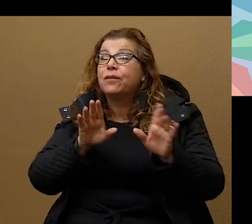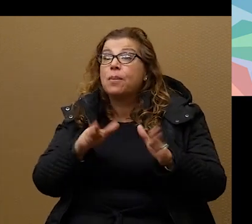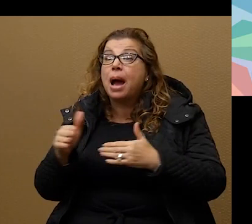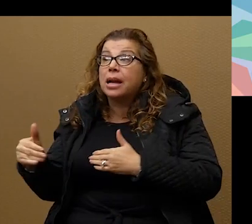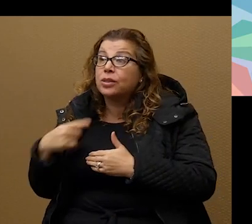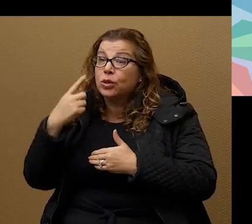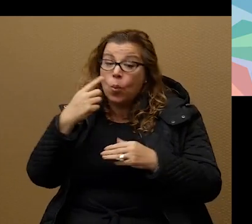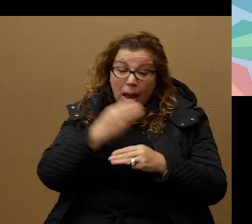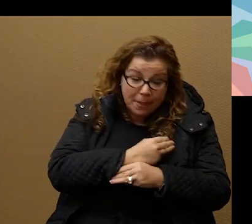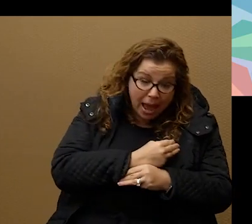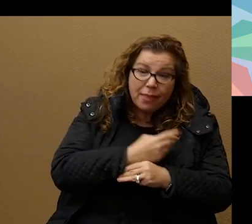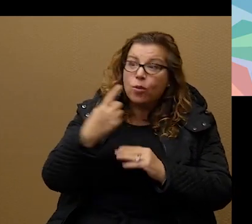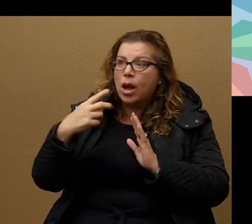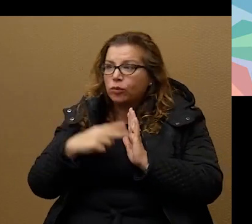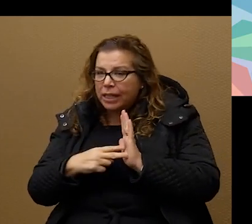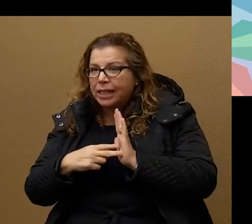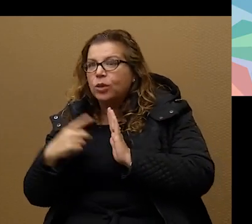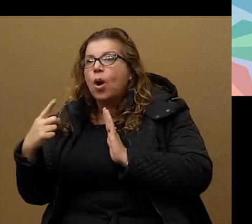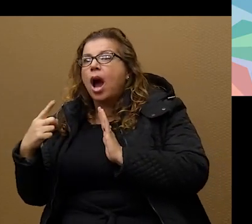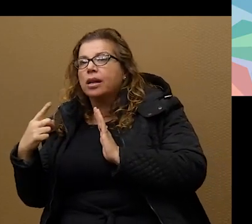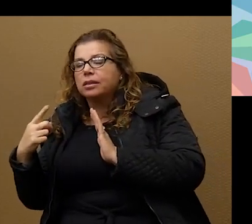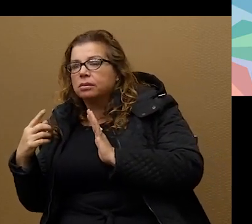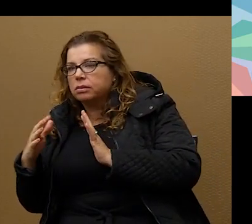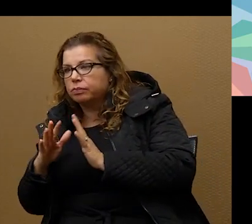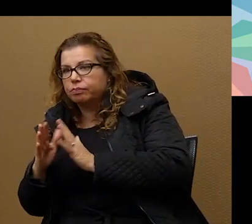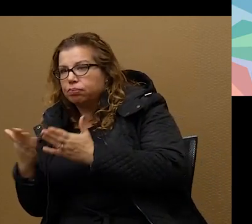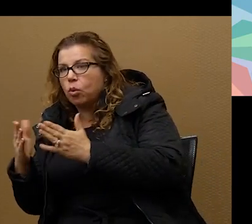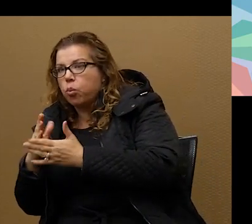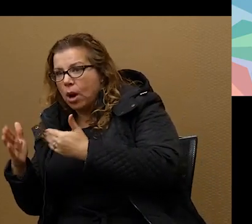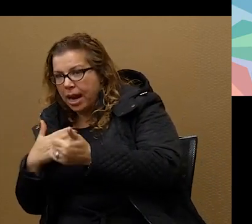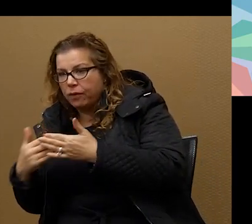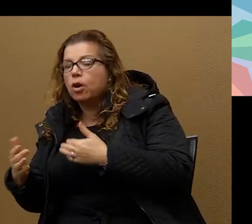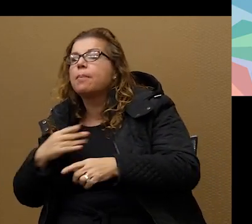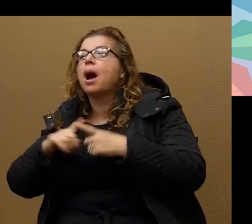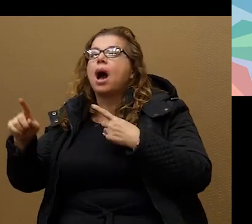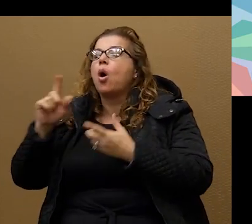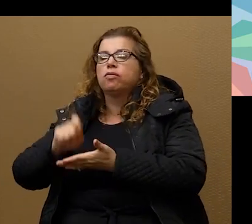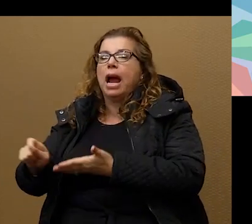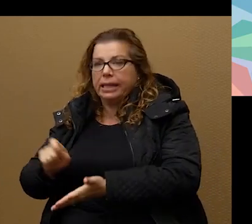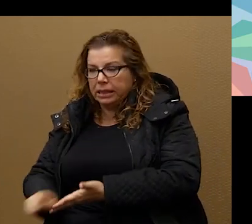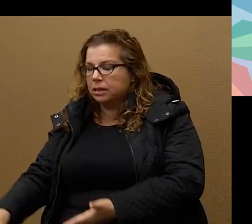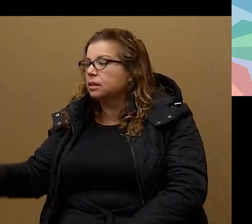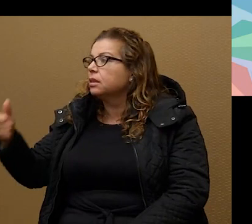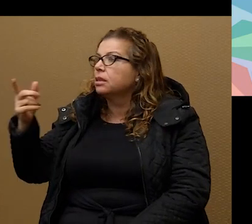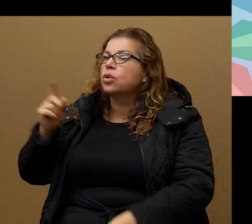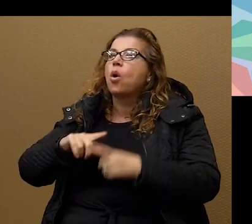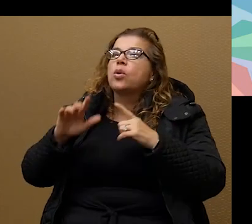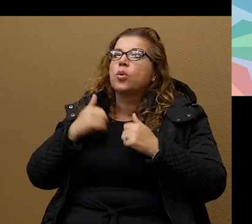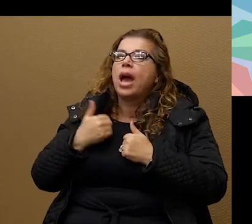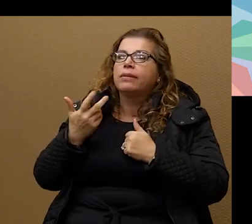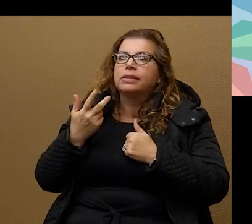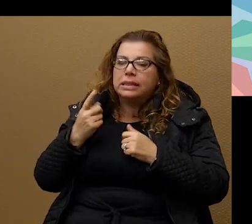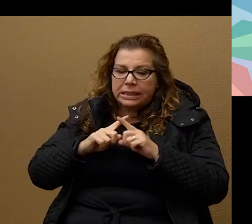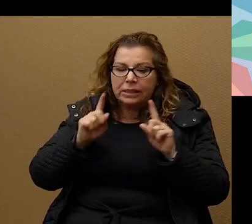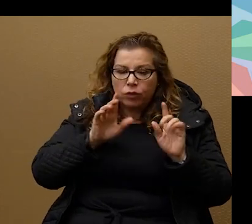math. How can you use those every day? How can you use them throughout?